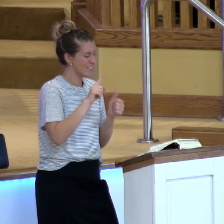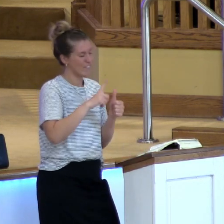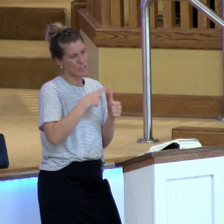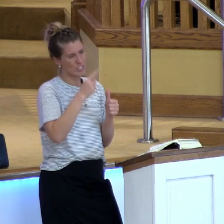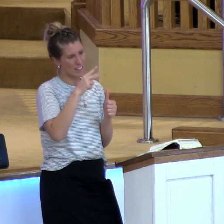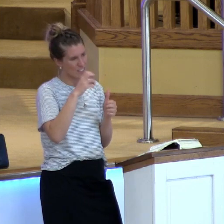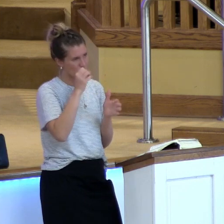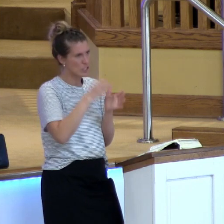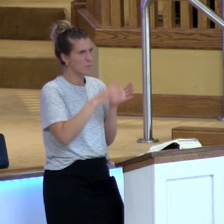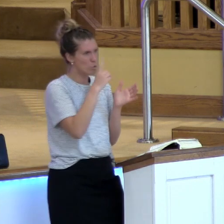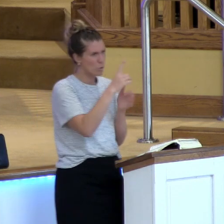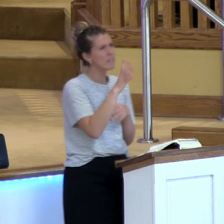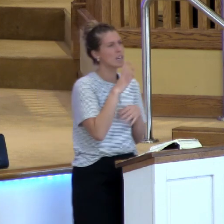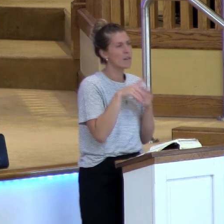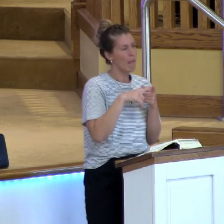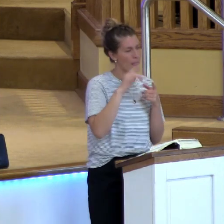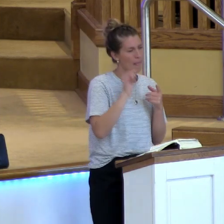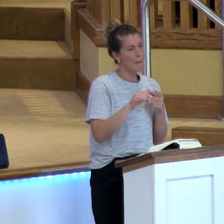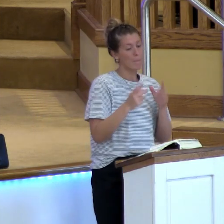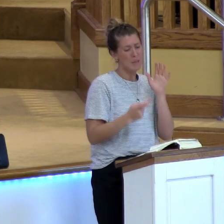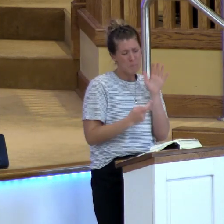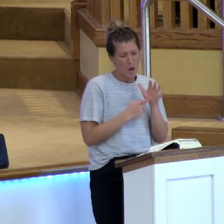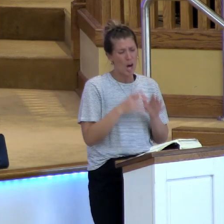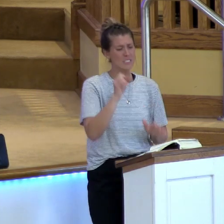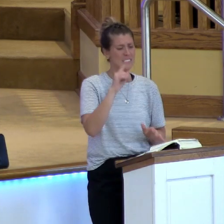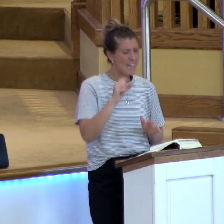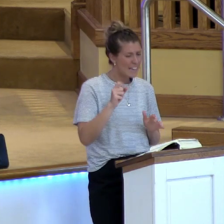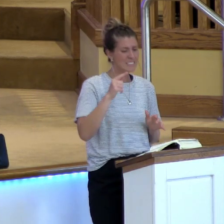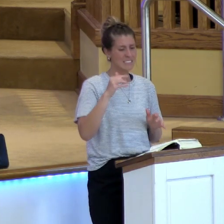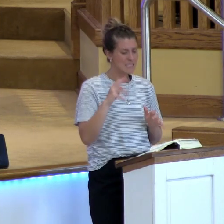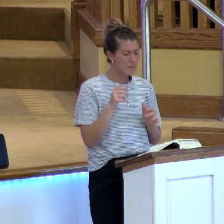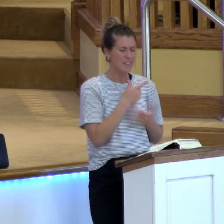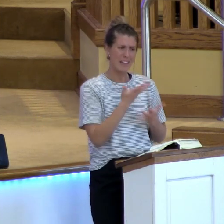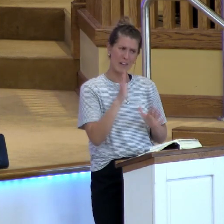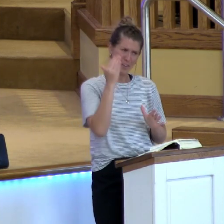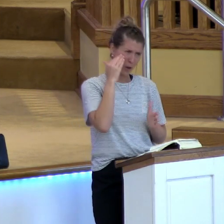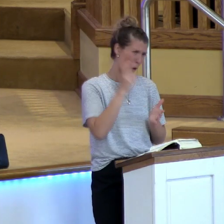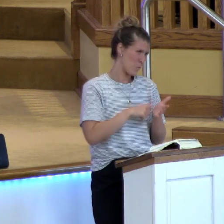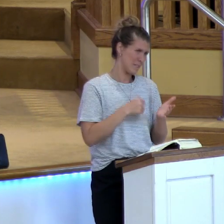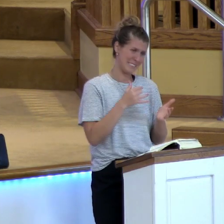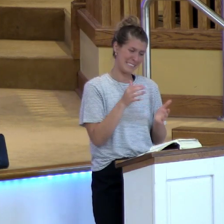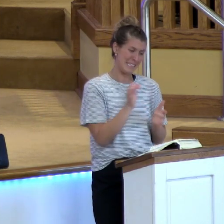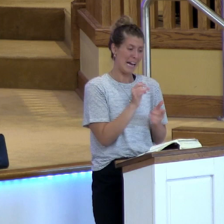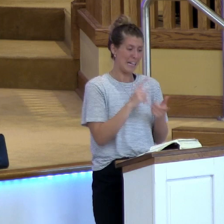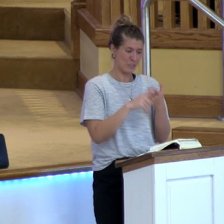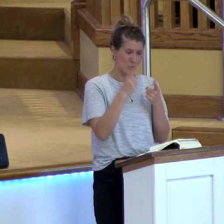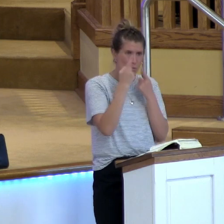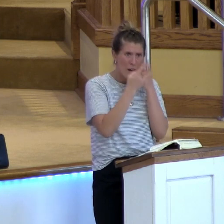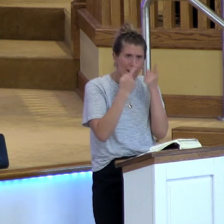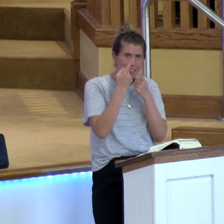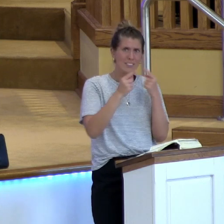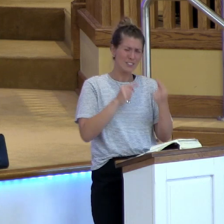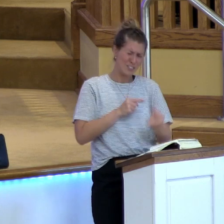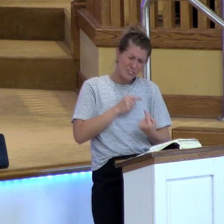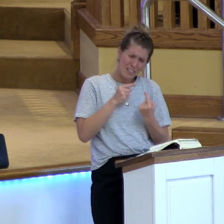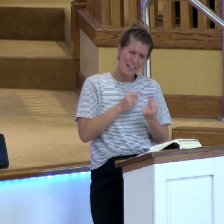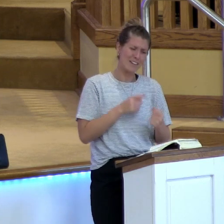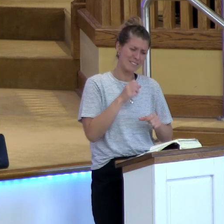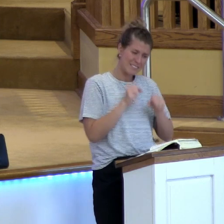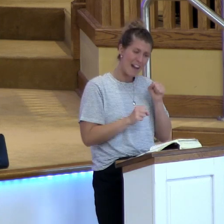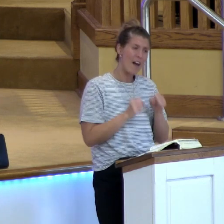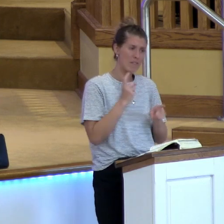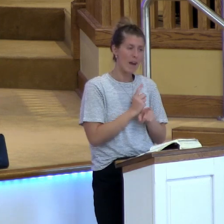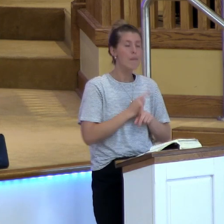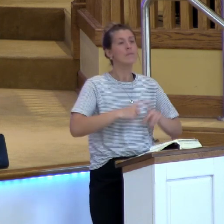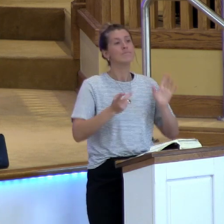1 way back in January, we talked about him. Paul, Silas, and Timothy, they know what it was like. They know what it was like to wander. They know what it was like to struggle. They know what it was like to battle.